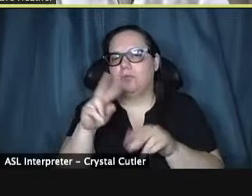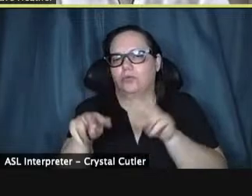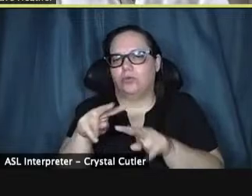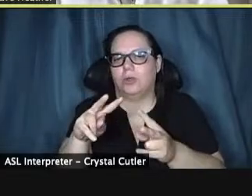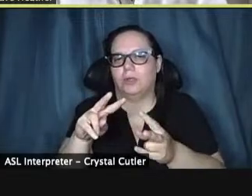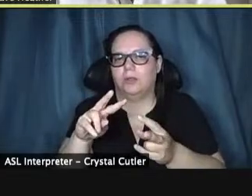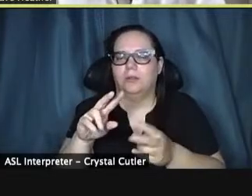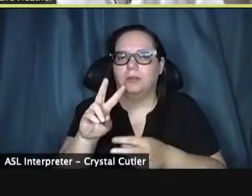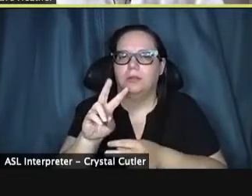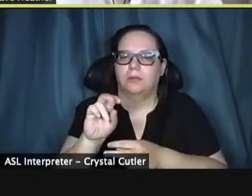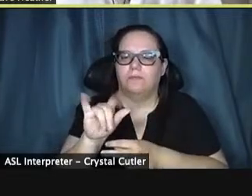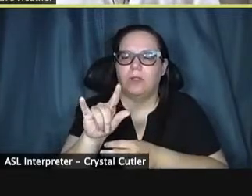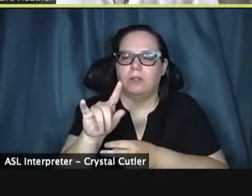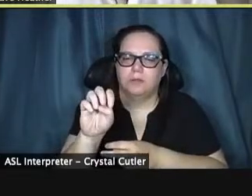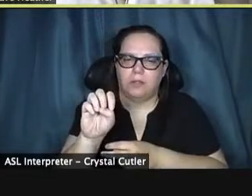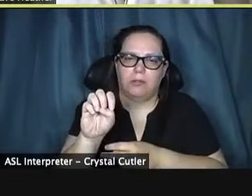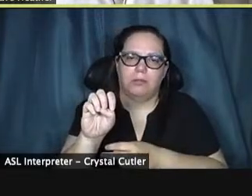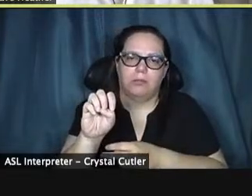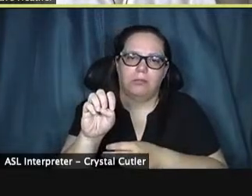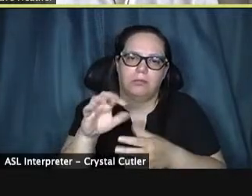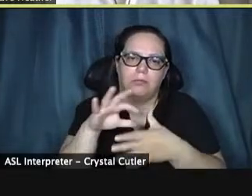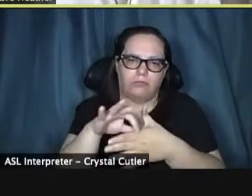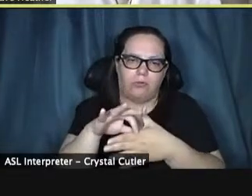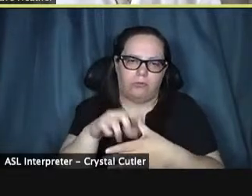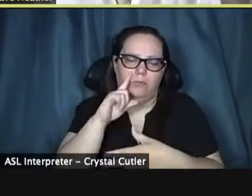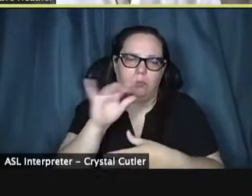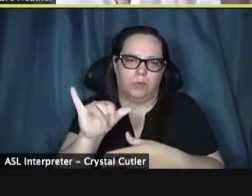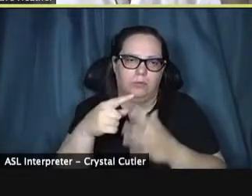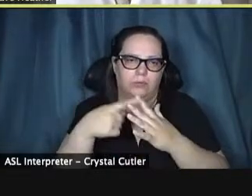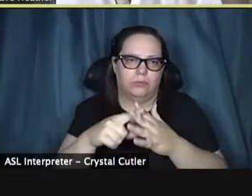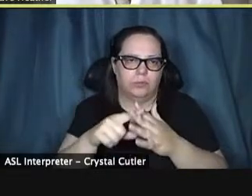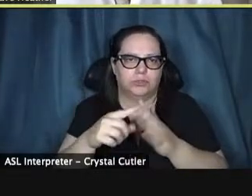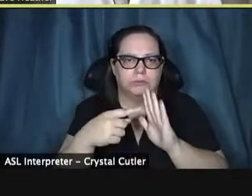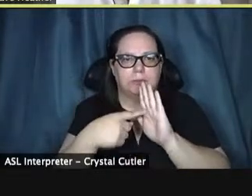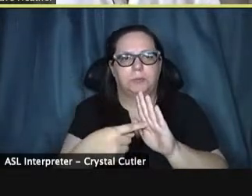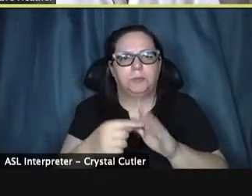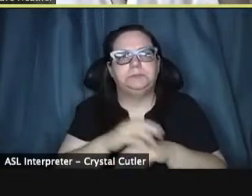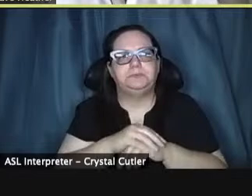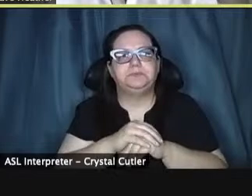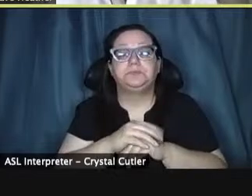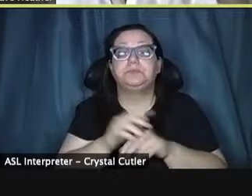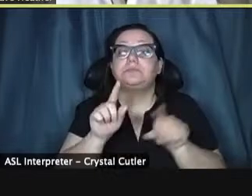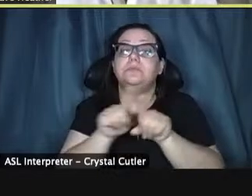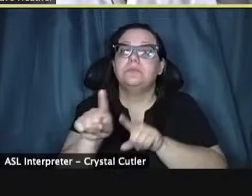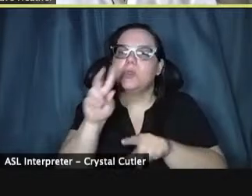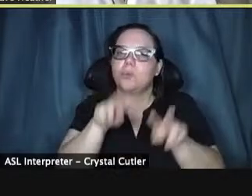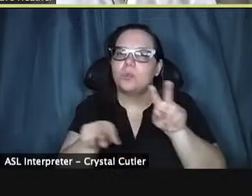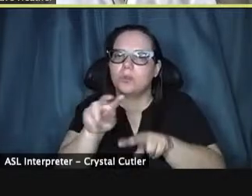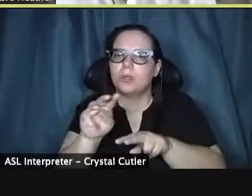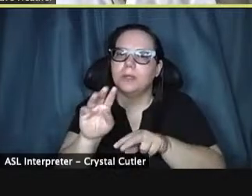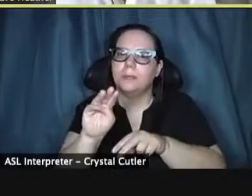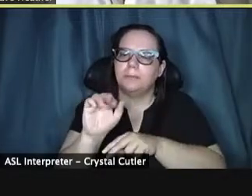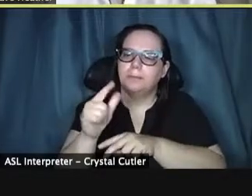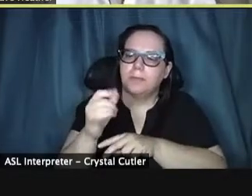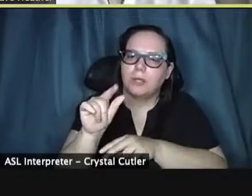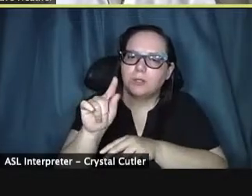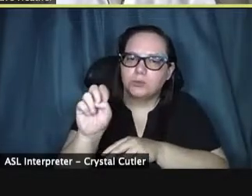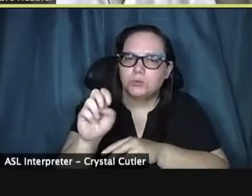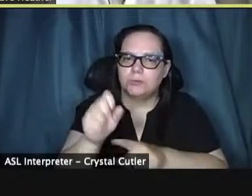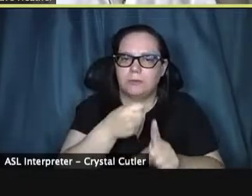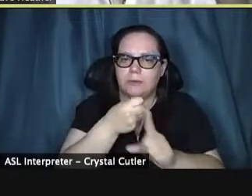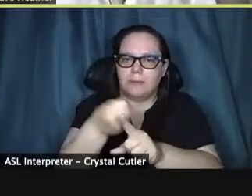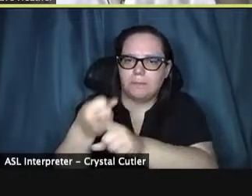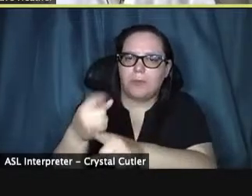of the original sample. We're also looking at the magnitude and the impact of all of the